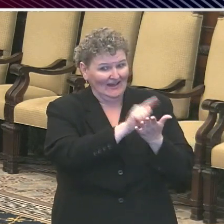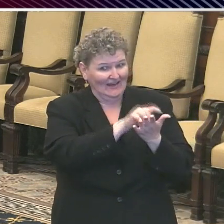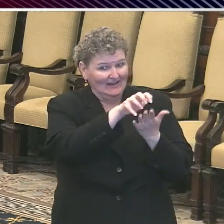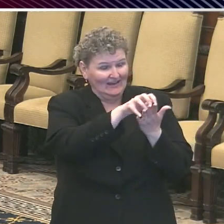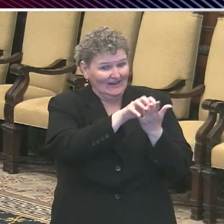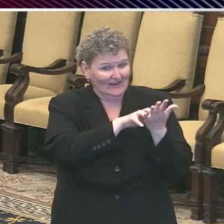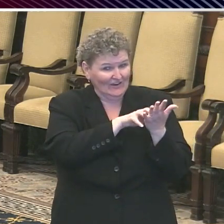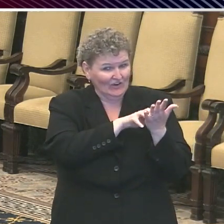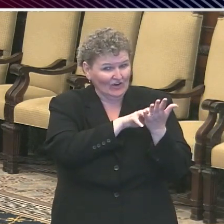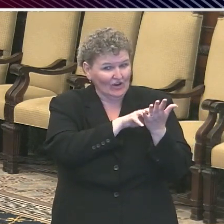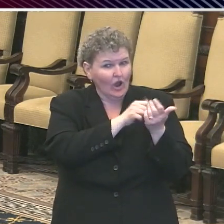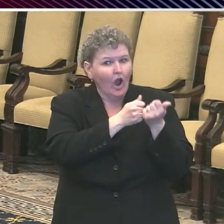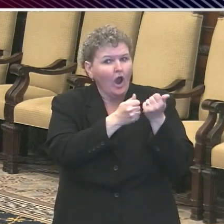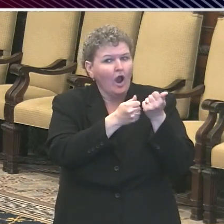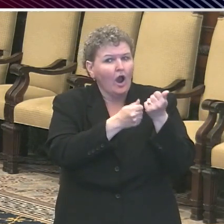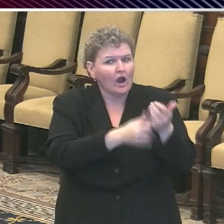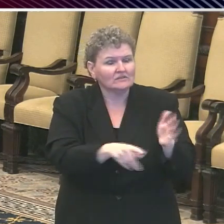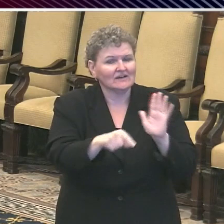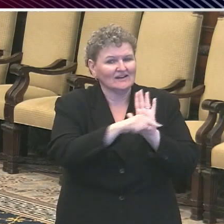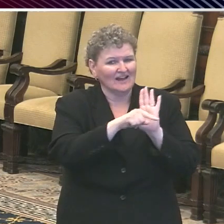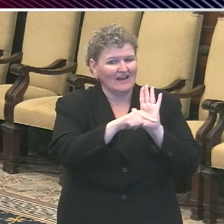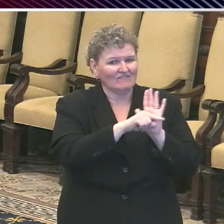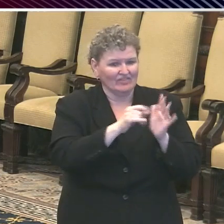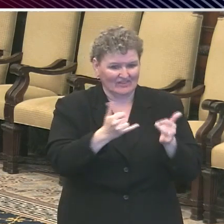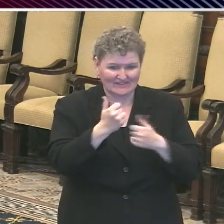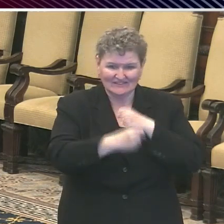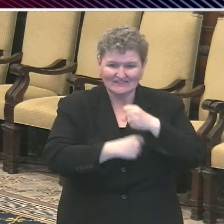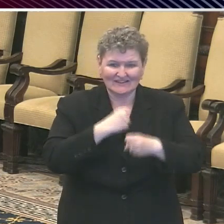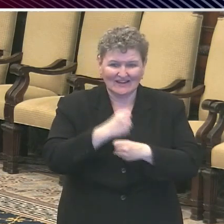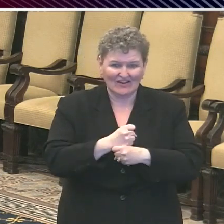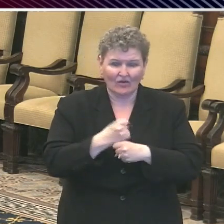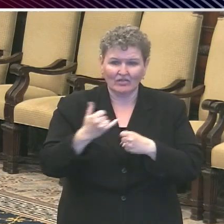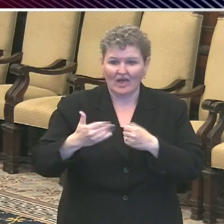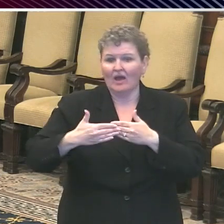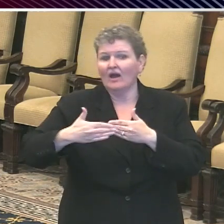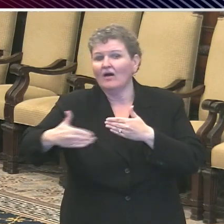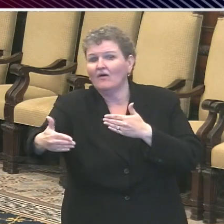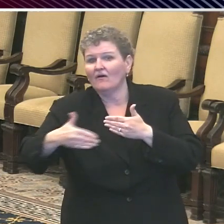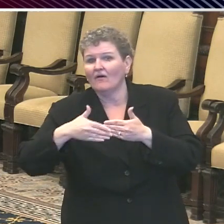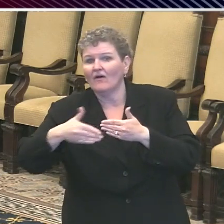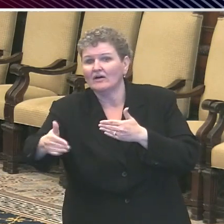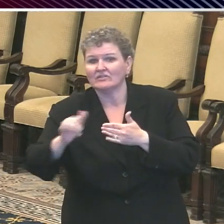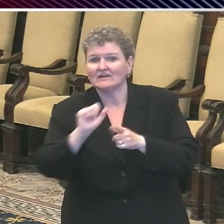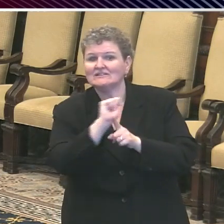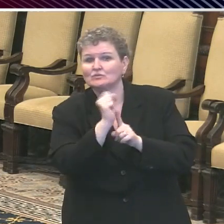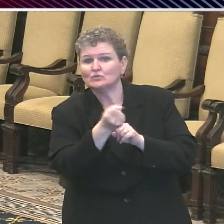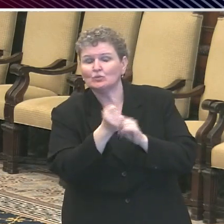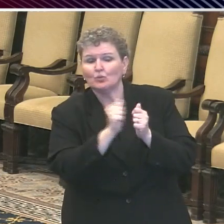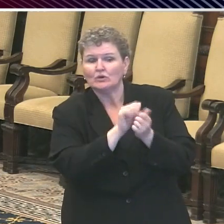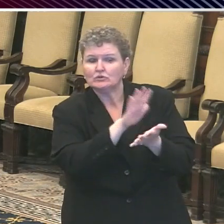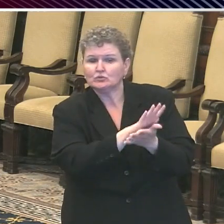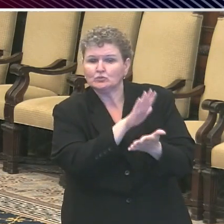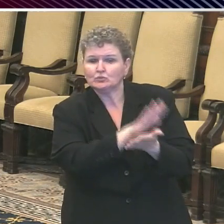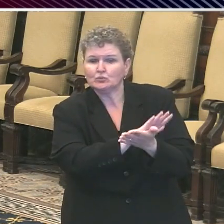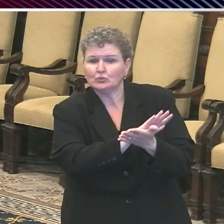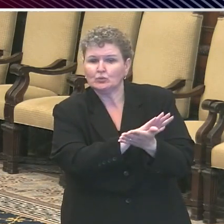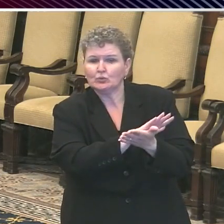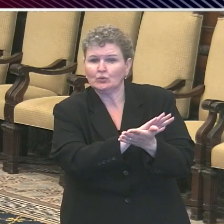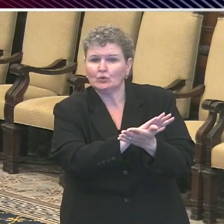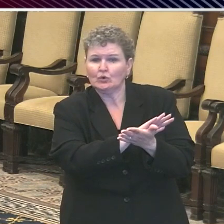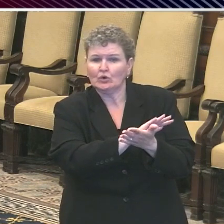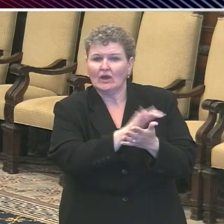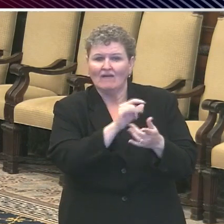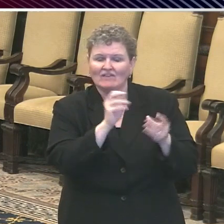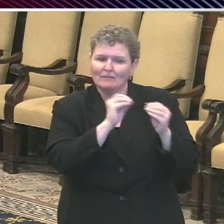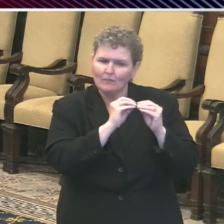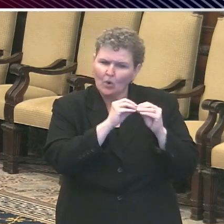hole for this year. Going forward, we're going to be in a situation with our schools that they're going to need more. I don't want to